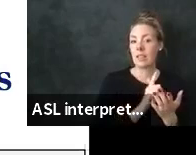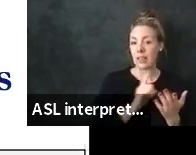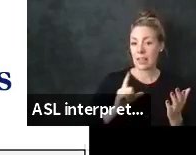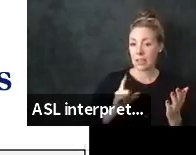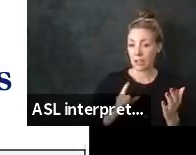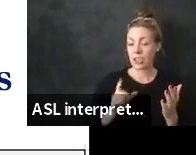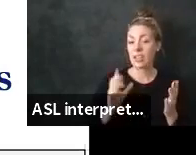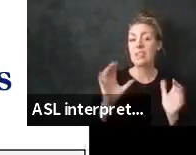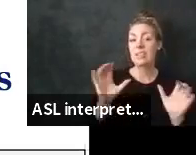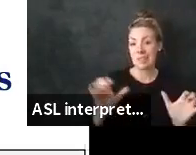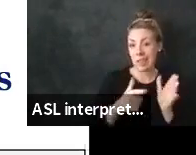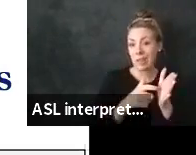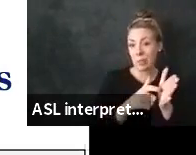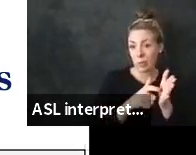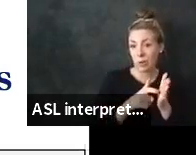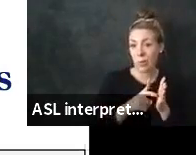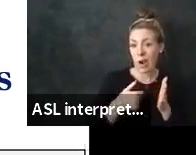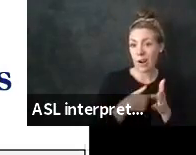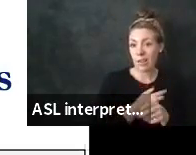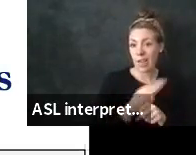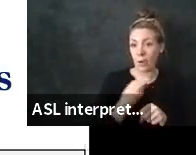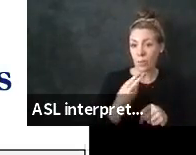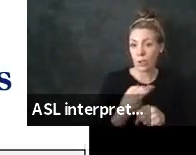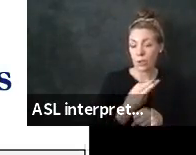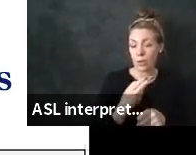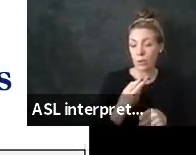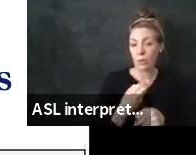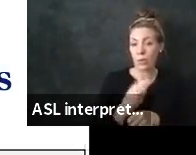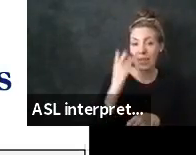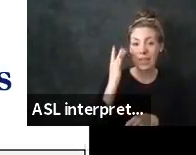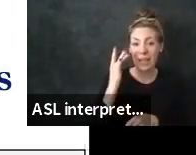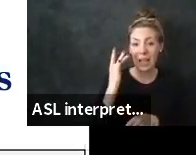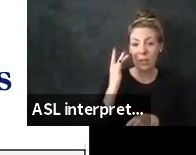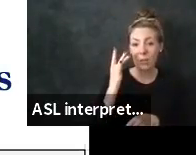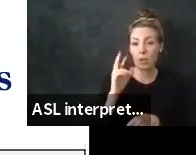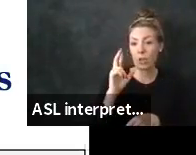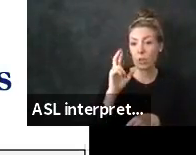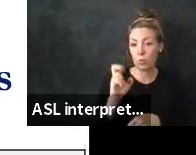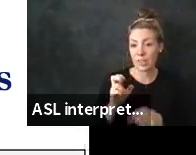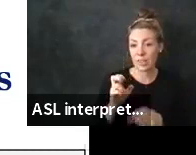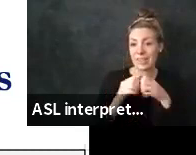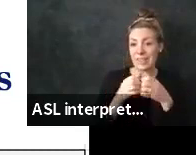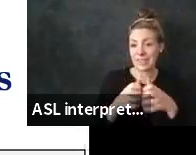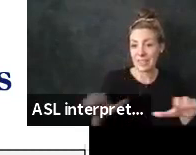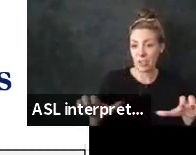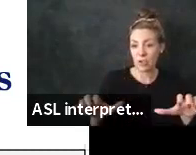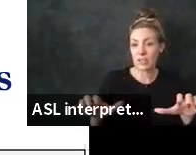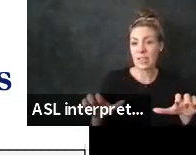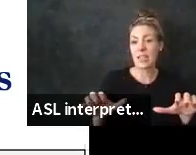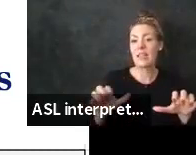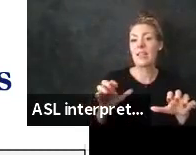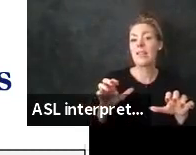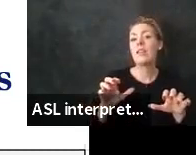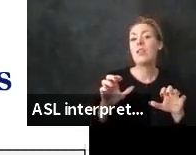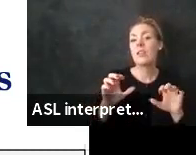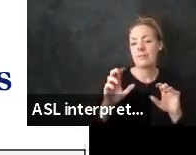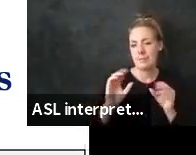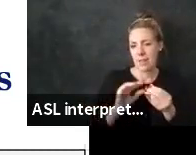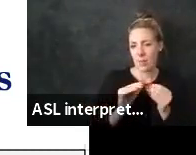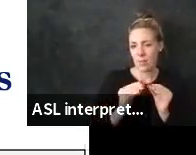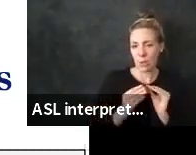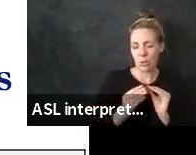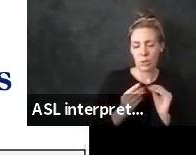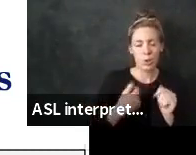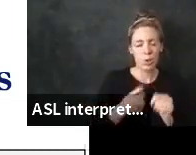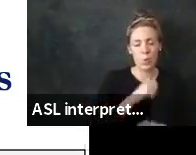the legislation does require that we use the California Redistricting Database population number. So we are not